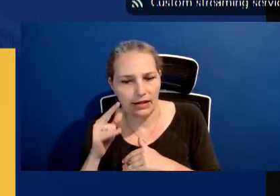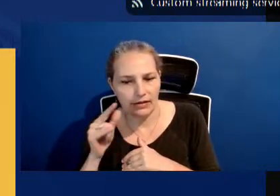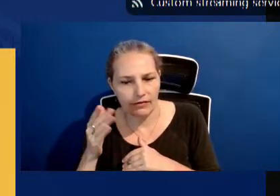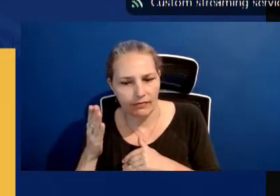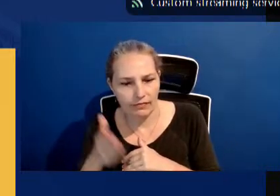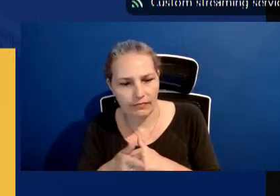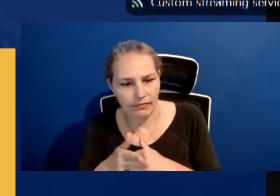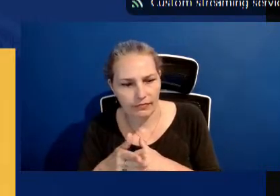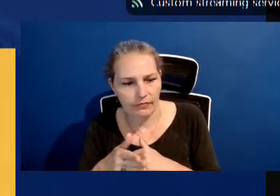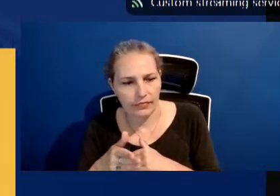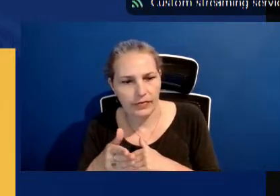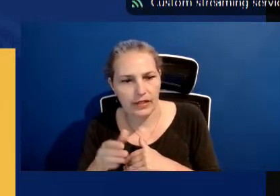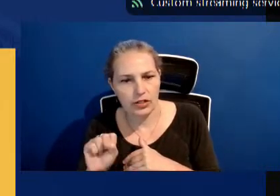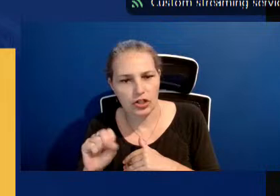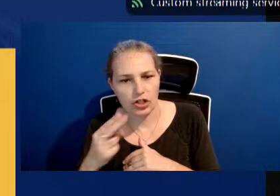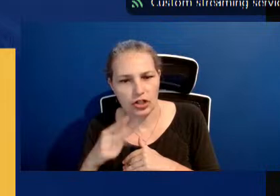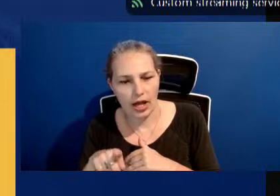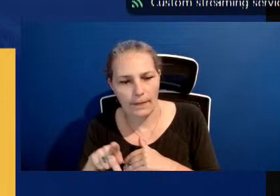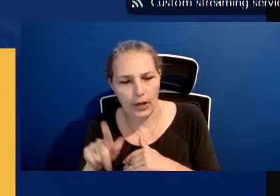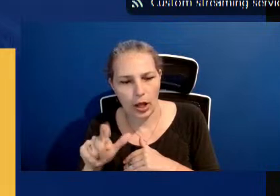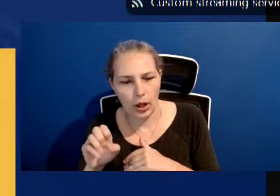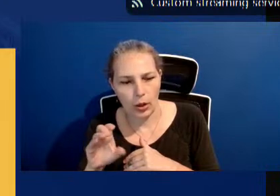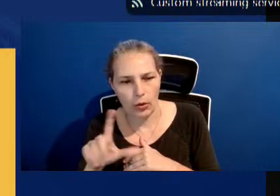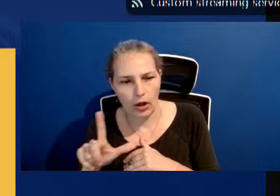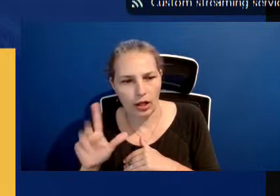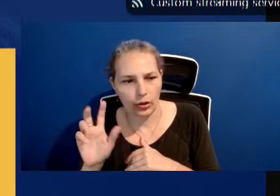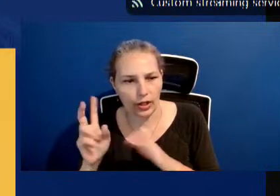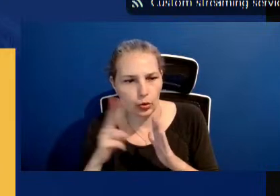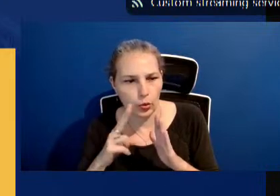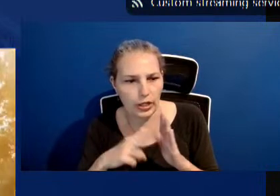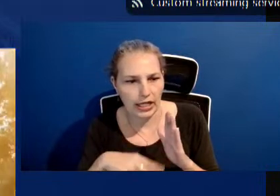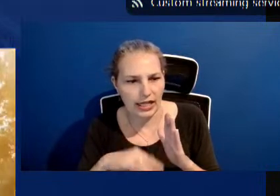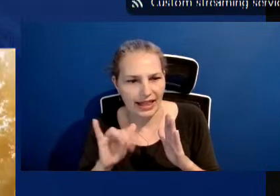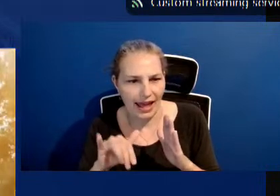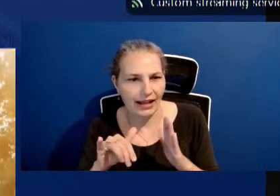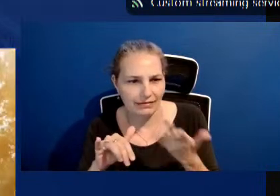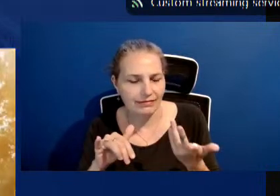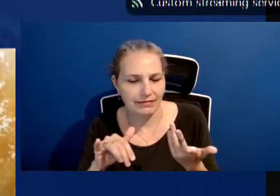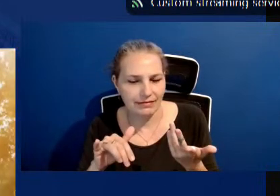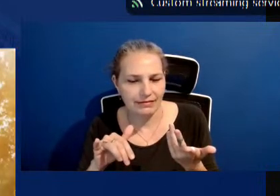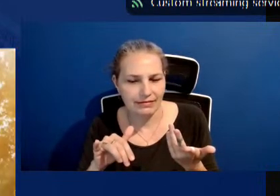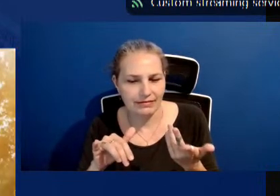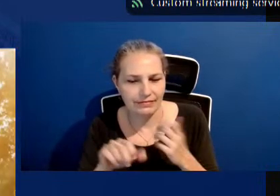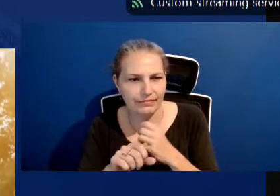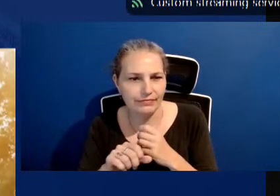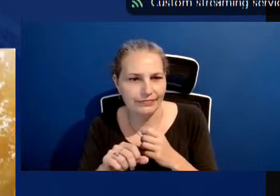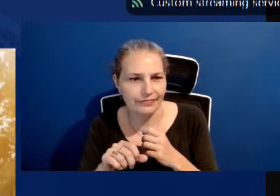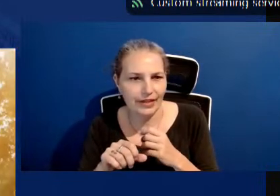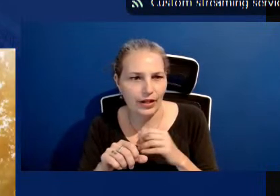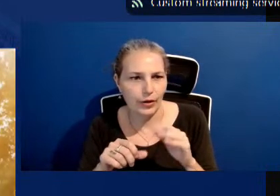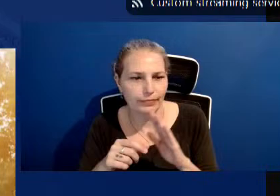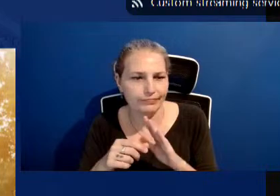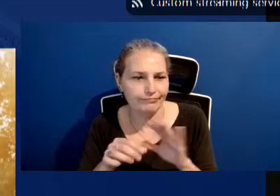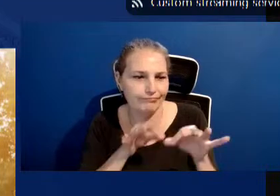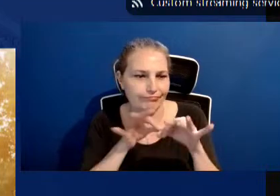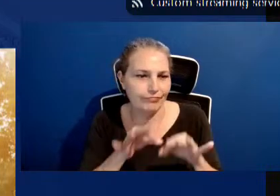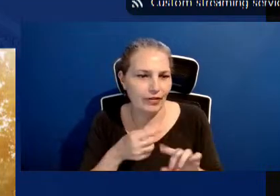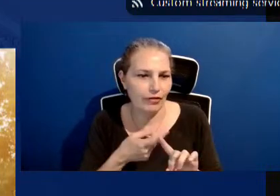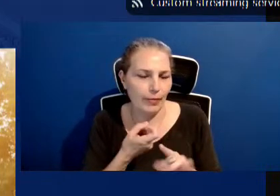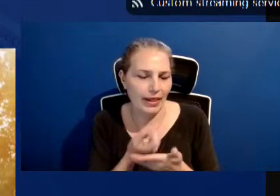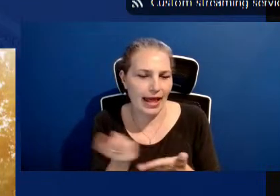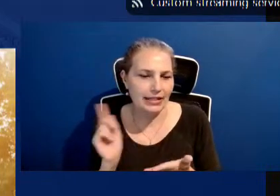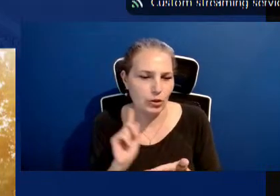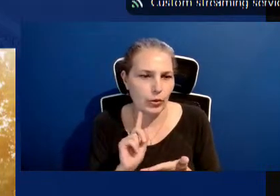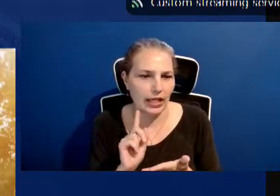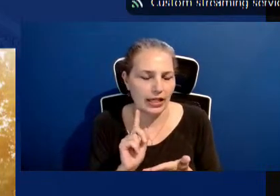press release, just to read the press release that we released last week. In addition to that, again, what we